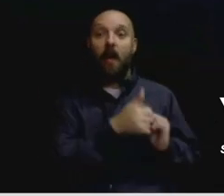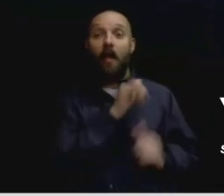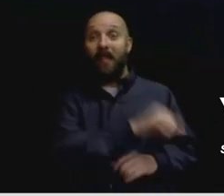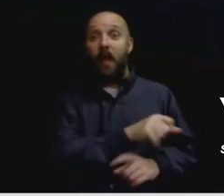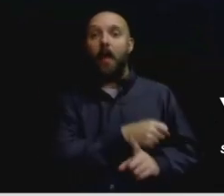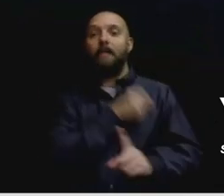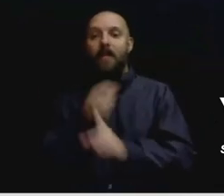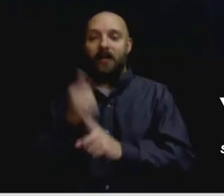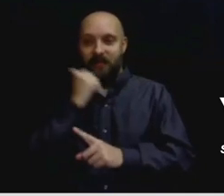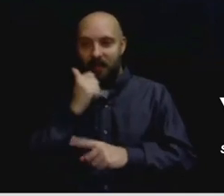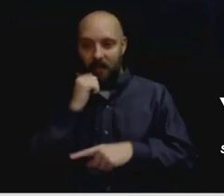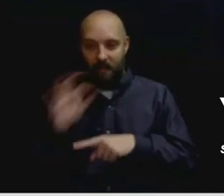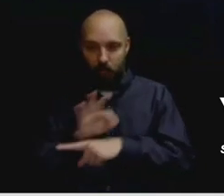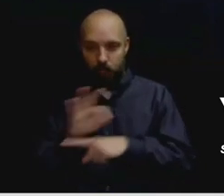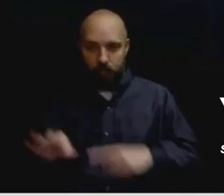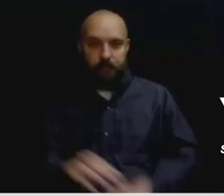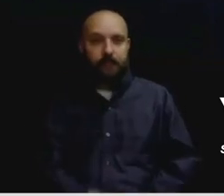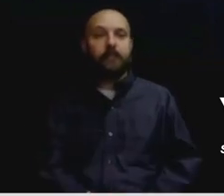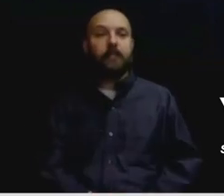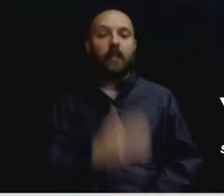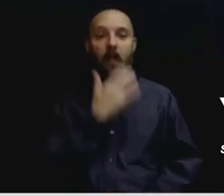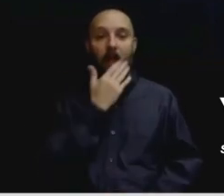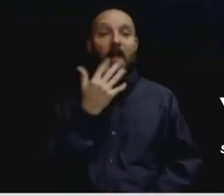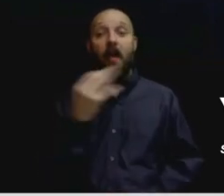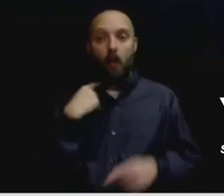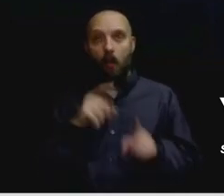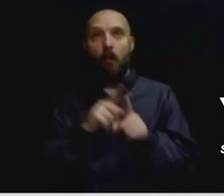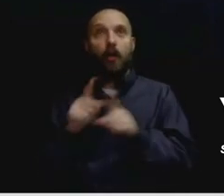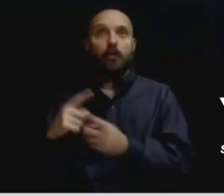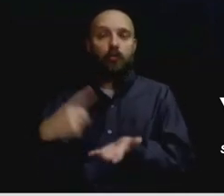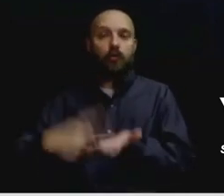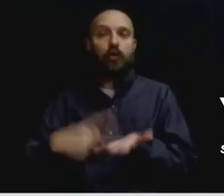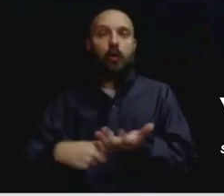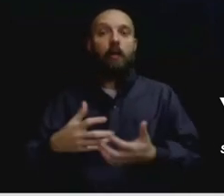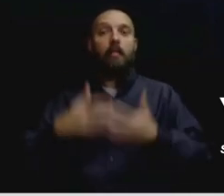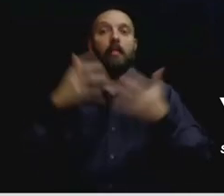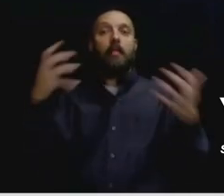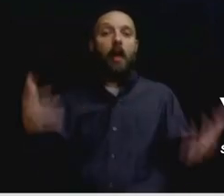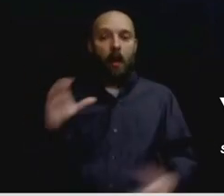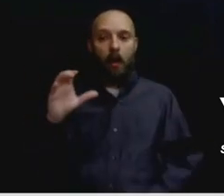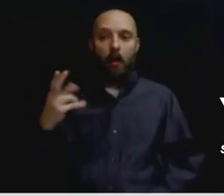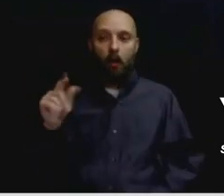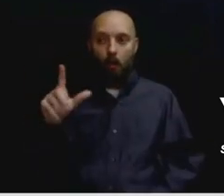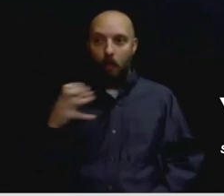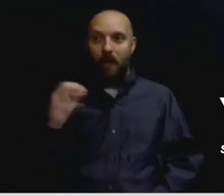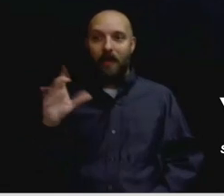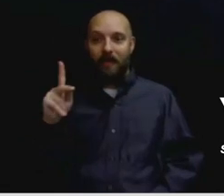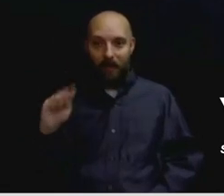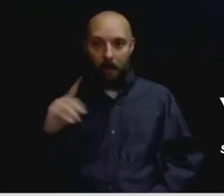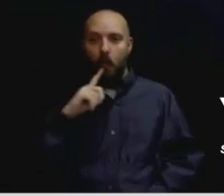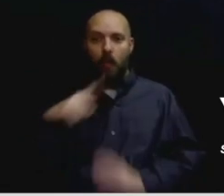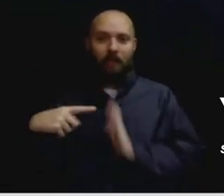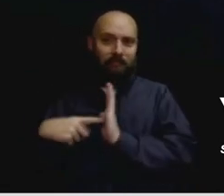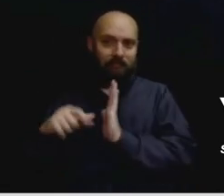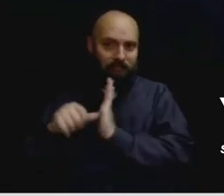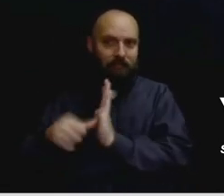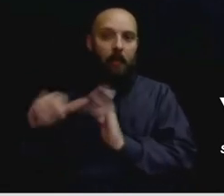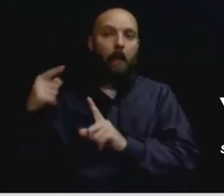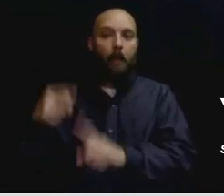daily function. And we also talked a lot, and Chloe and Kim really illustrated this point very